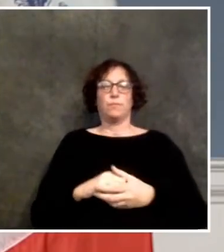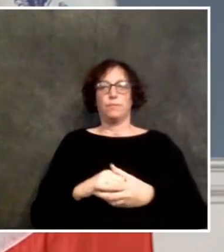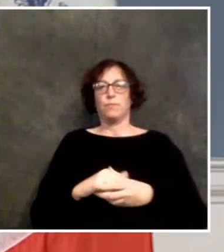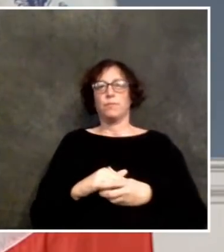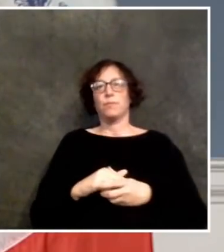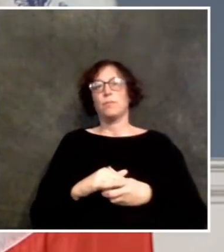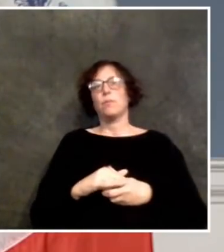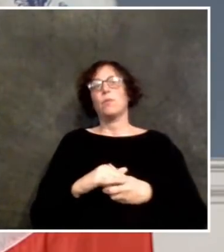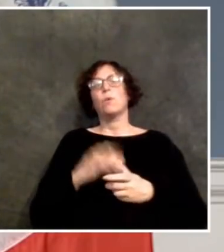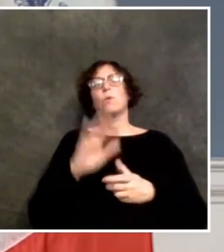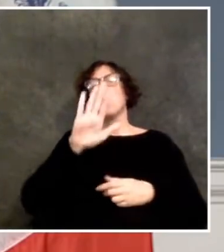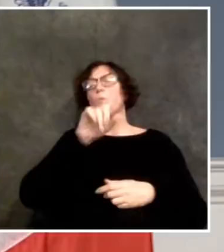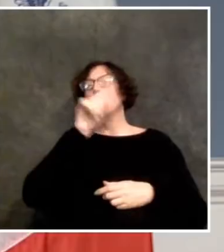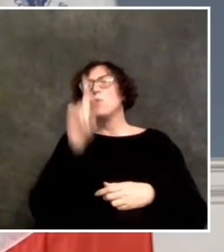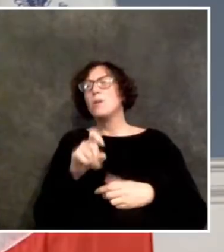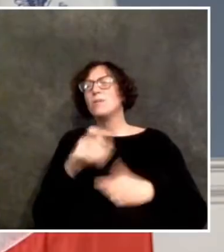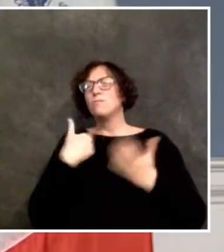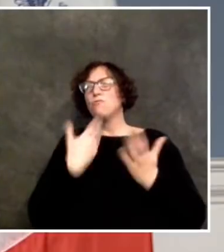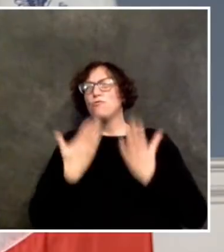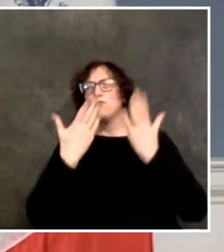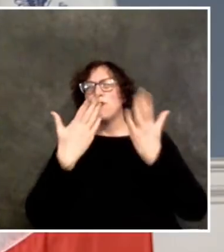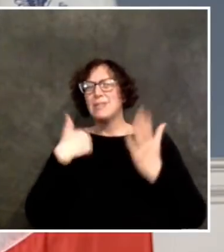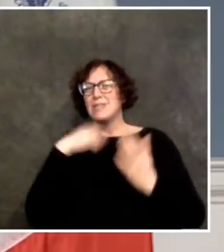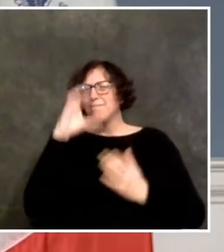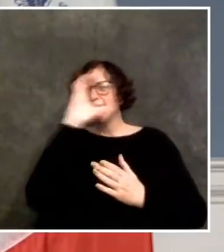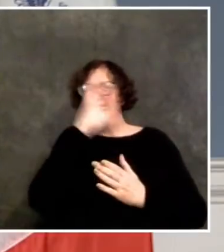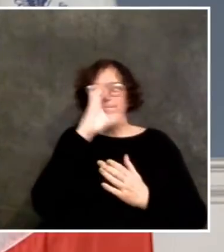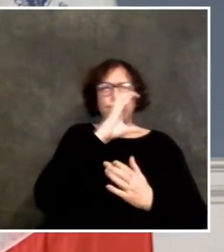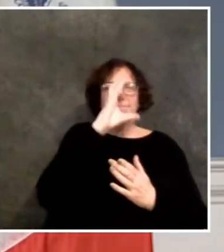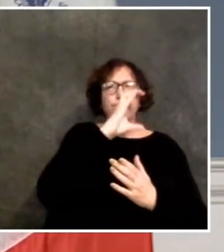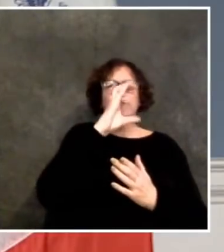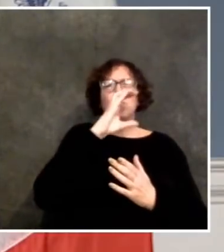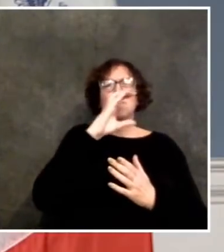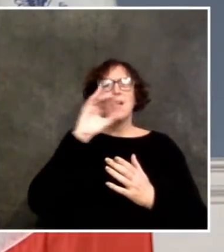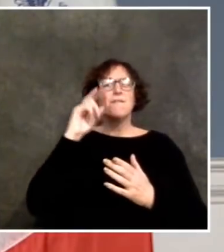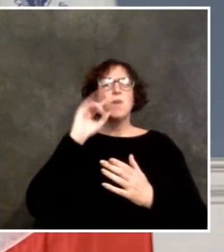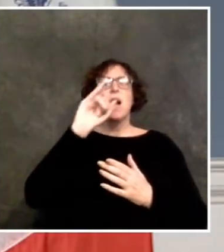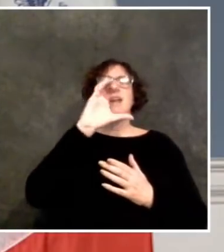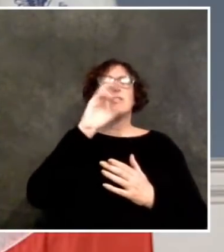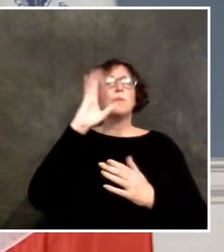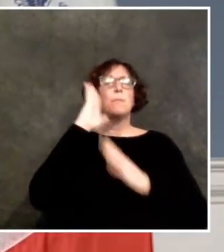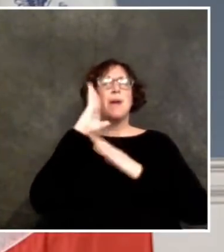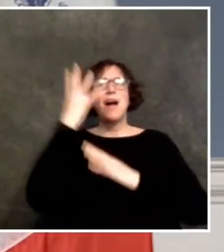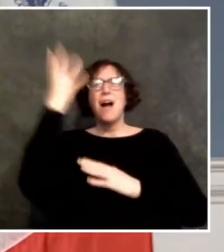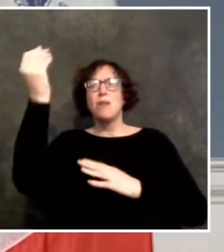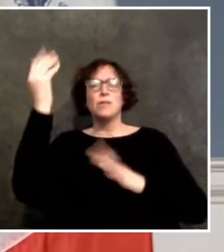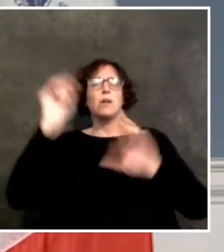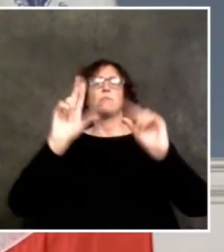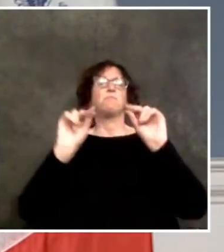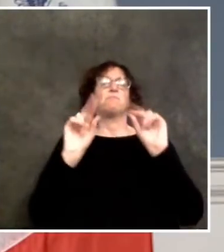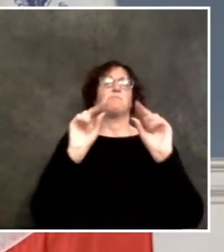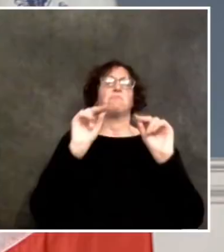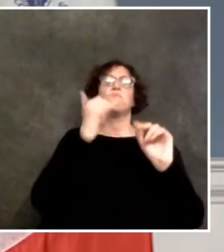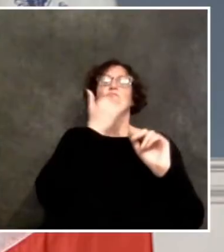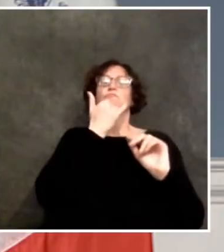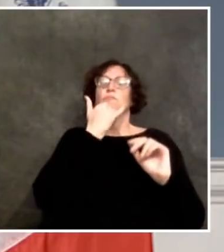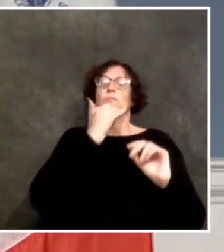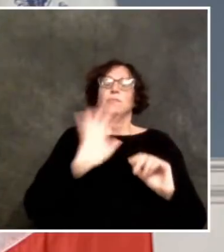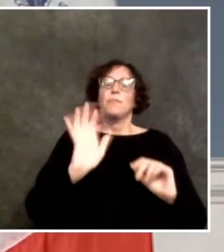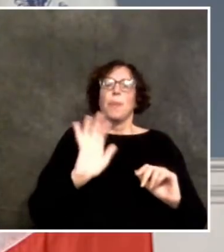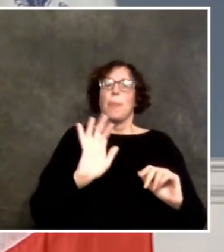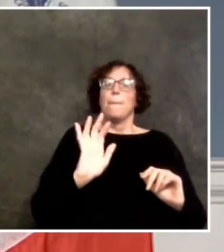that we're looking for ICU beds out of our main hospitals. That's just not a fact. We've been talking about this over and over again. The hospitals,